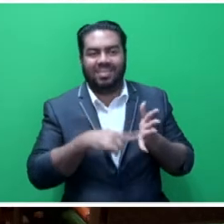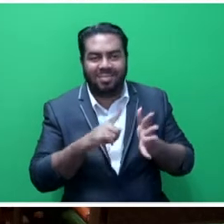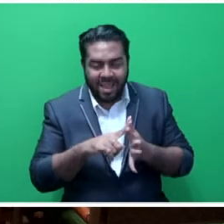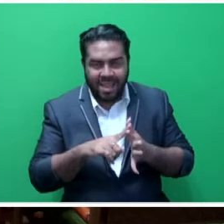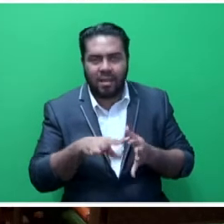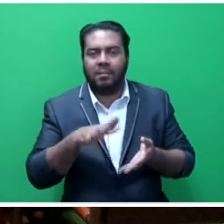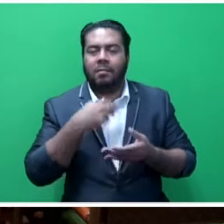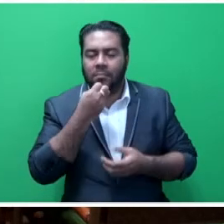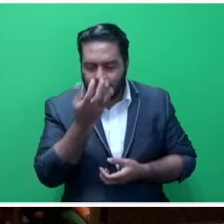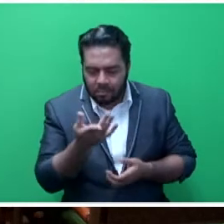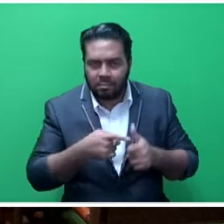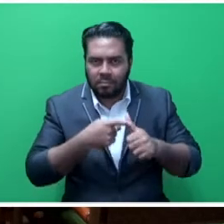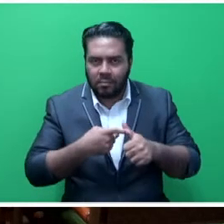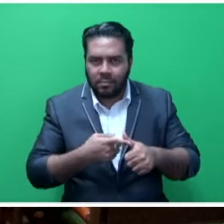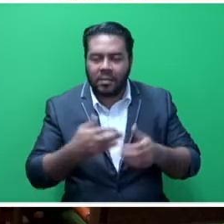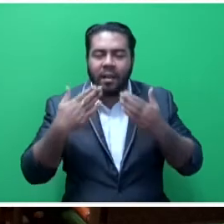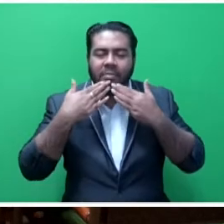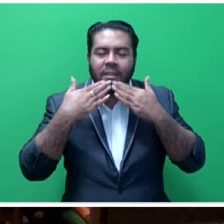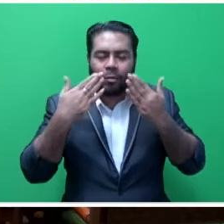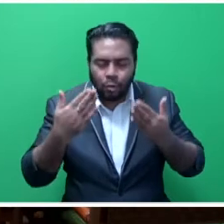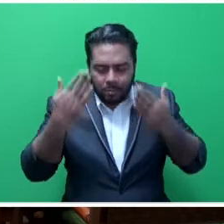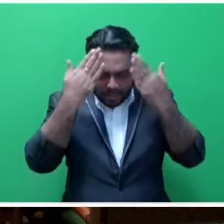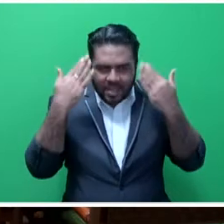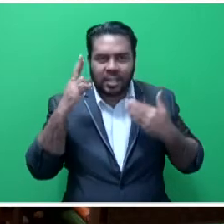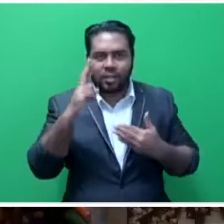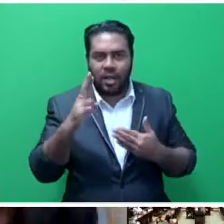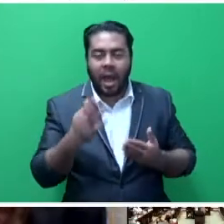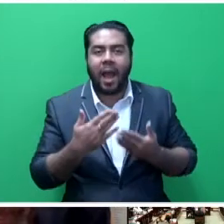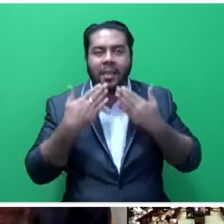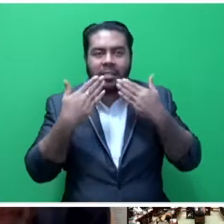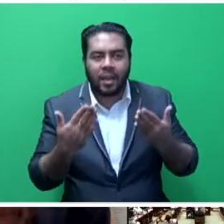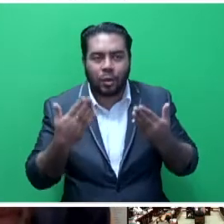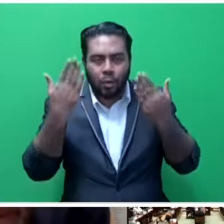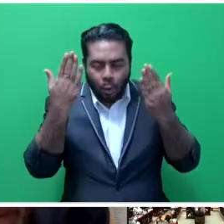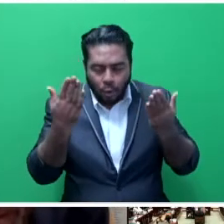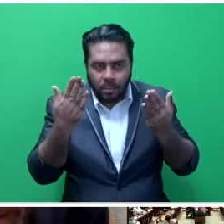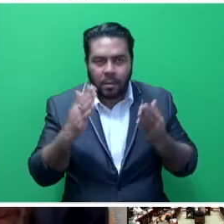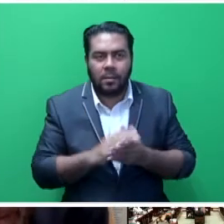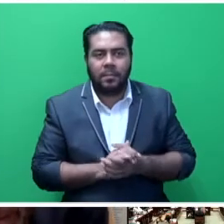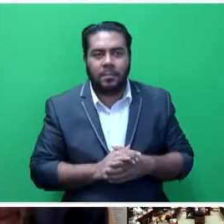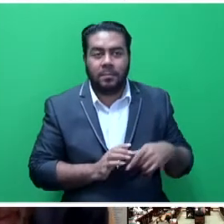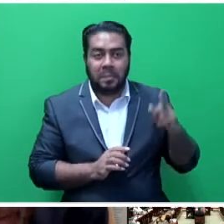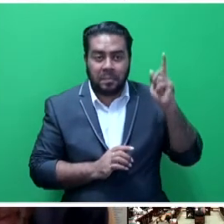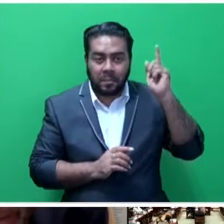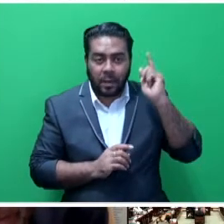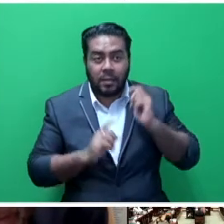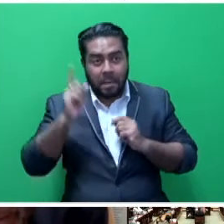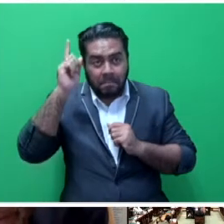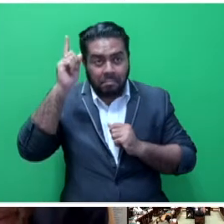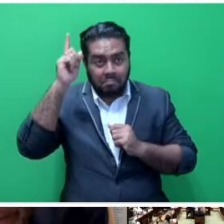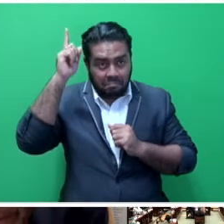Thank you, Mr. Speaker, sir, and thank Honorable Virendra Lal for his question. The issuing of river